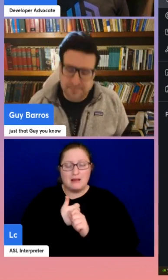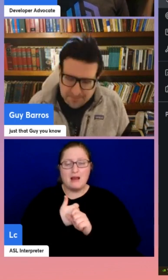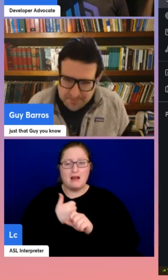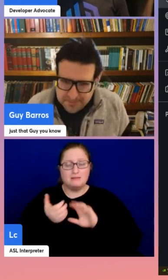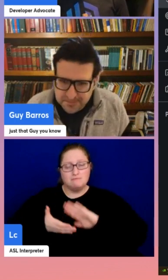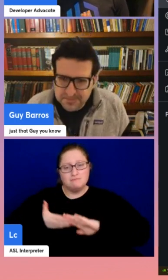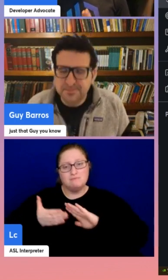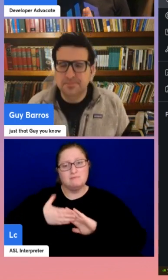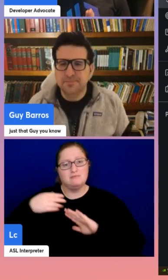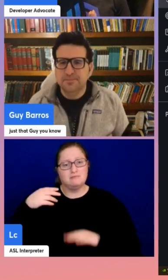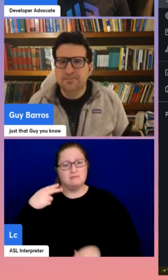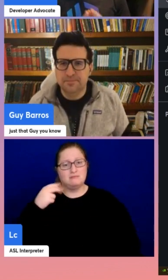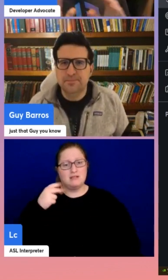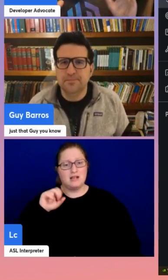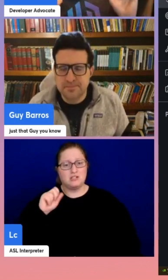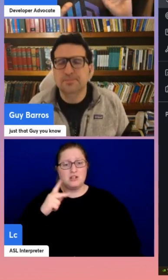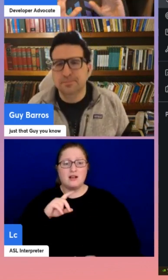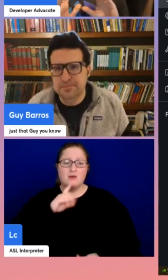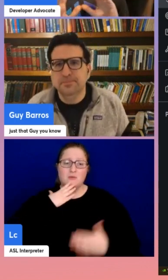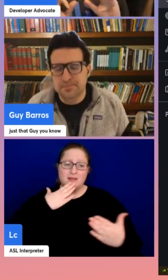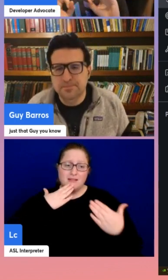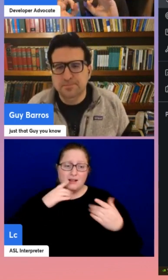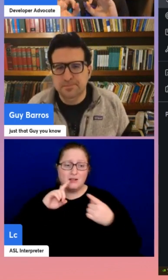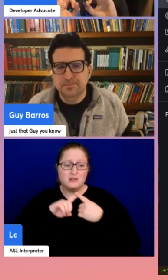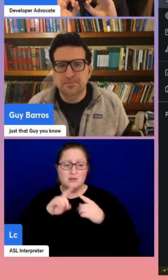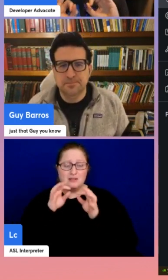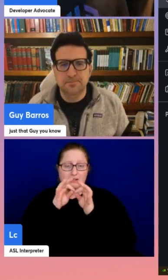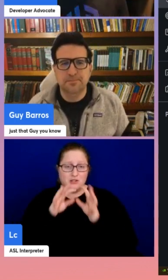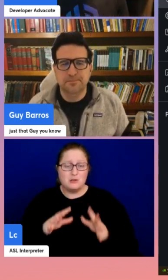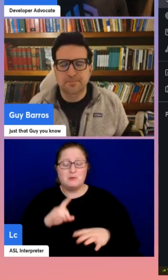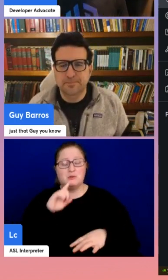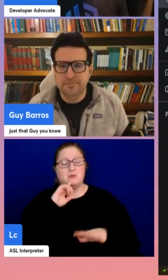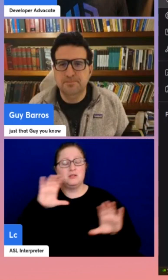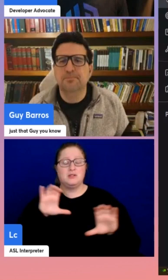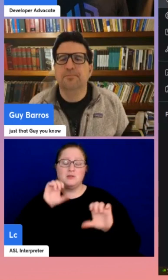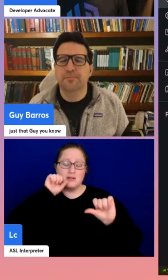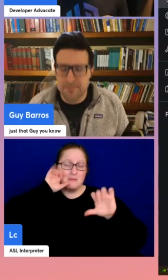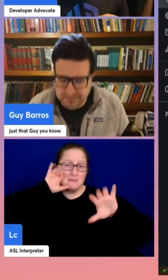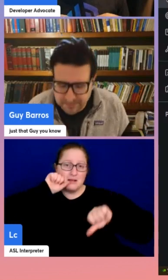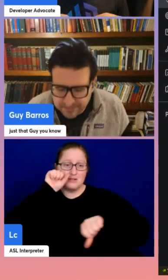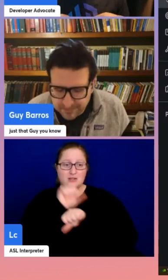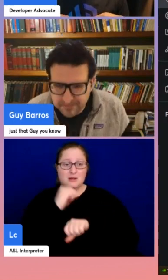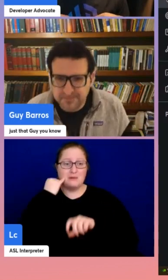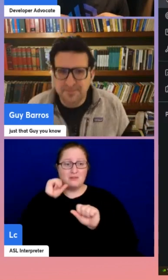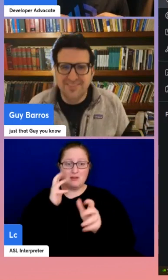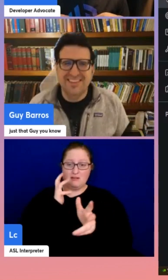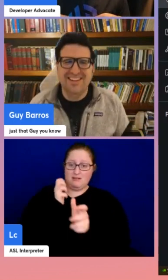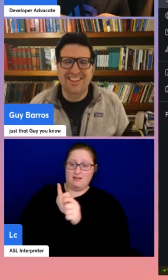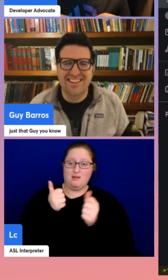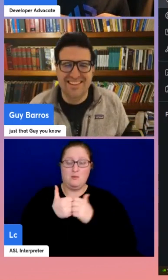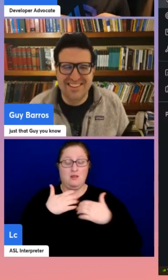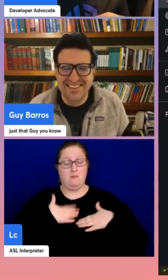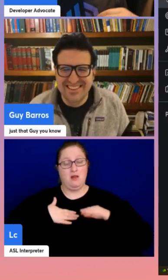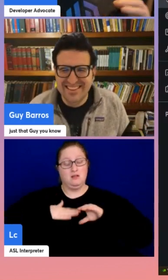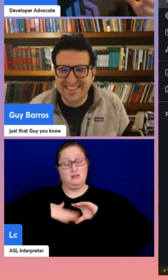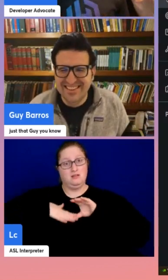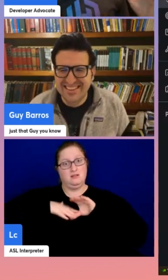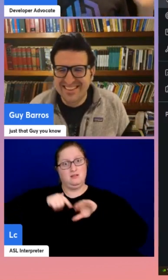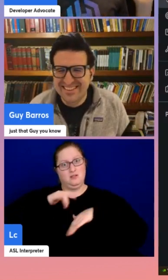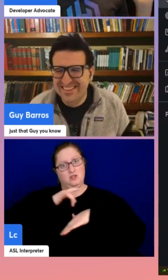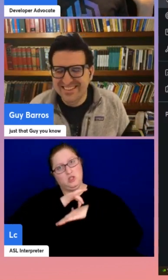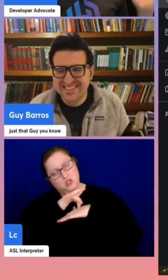say thank you to our ASL interpreters because you are doing a fantastic job if you can keep up with my rambling at this early